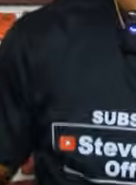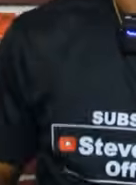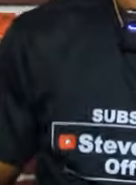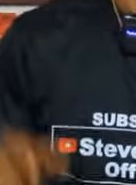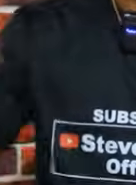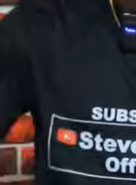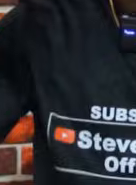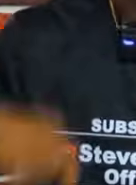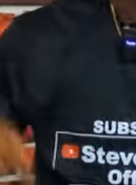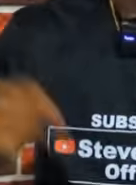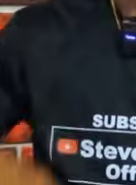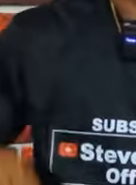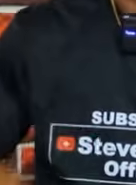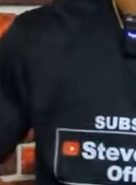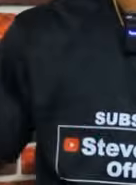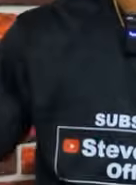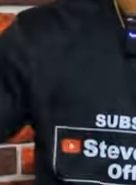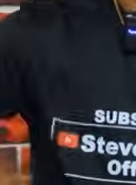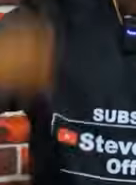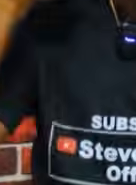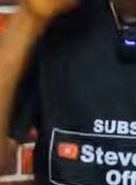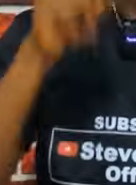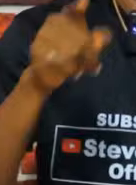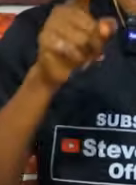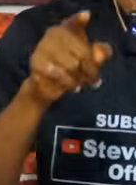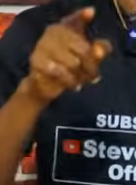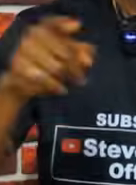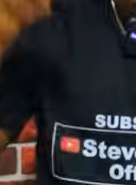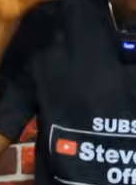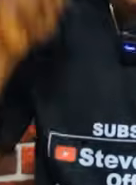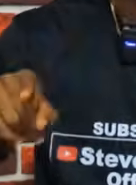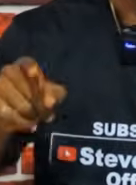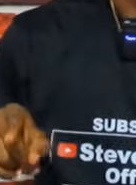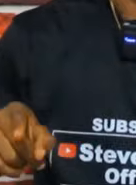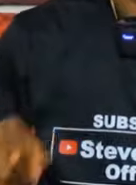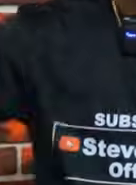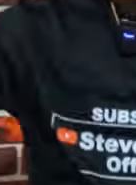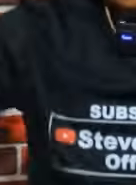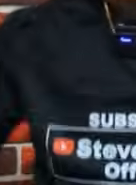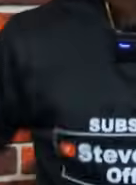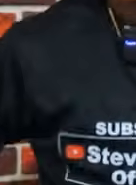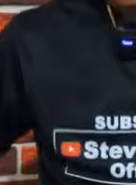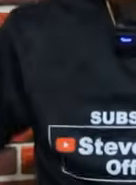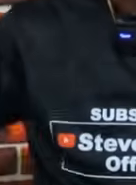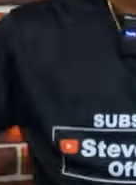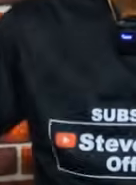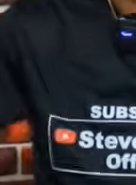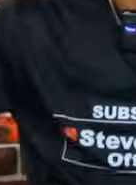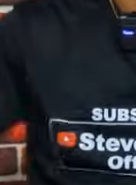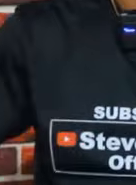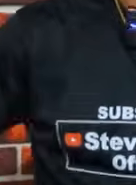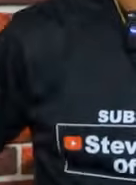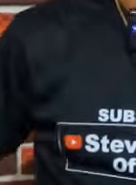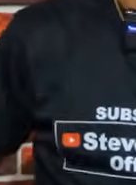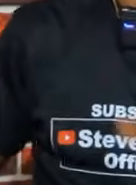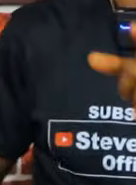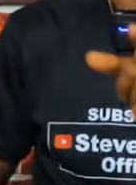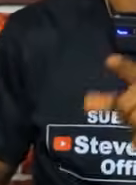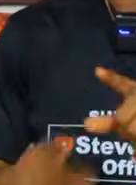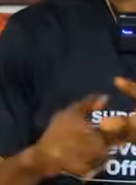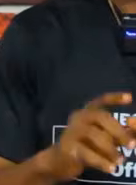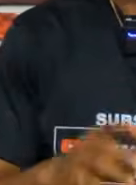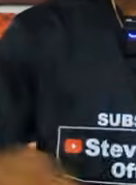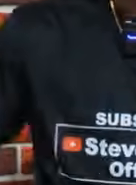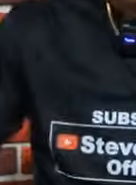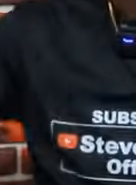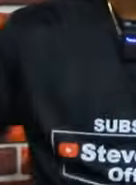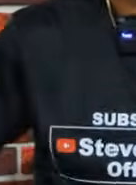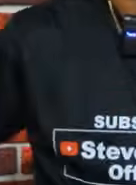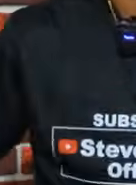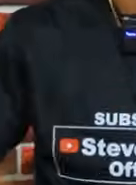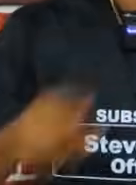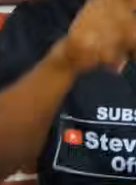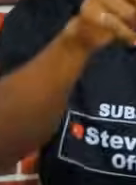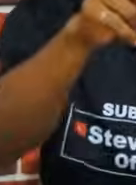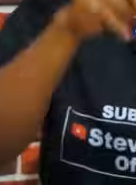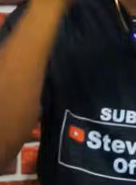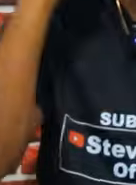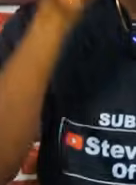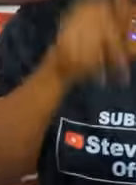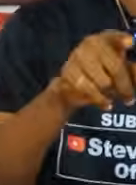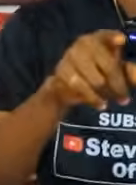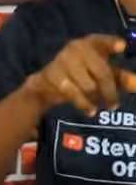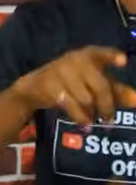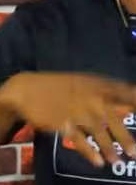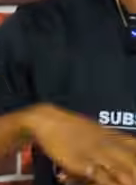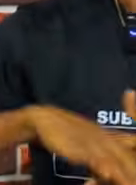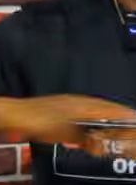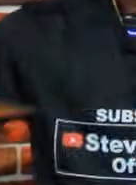wa bra wa si attacks na eba no so no enoma obaba beye this 2024 ma we fit so share but 2024 e beye den na